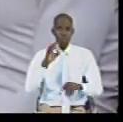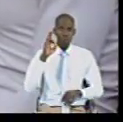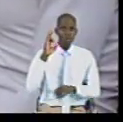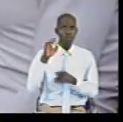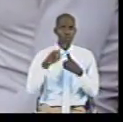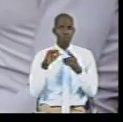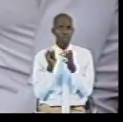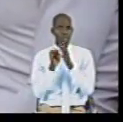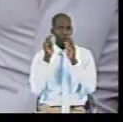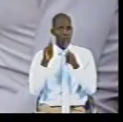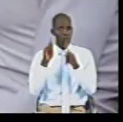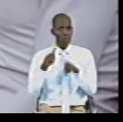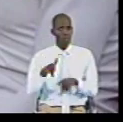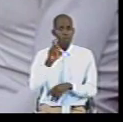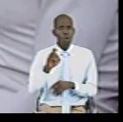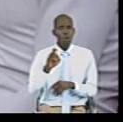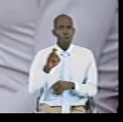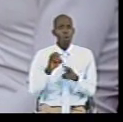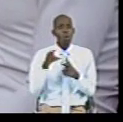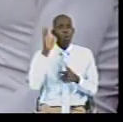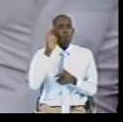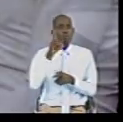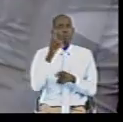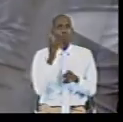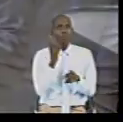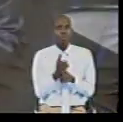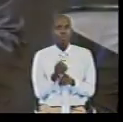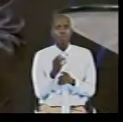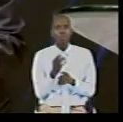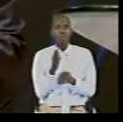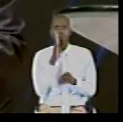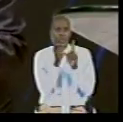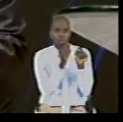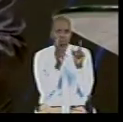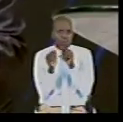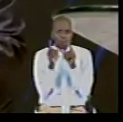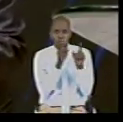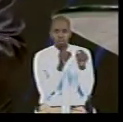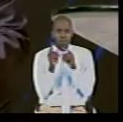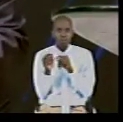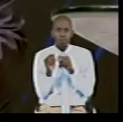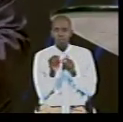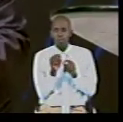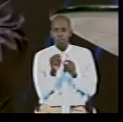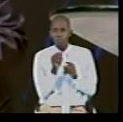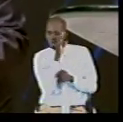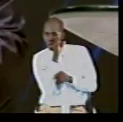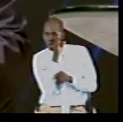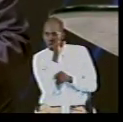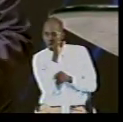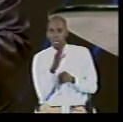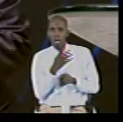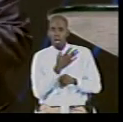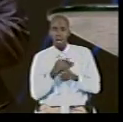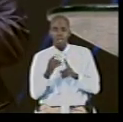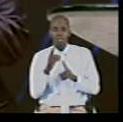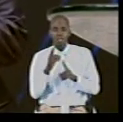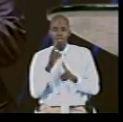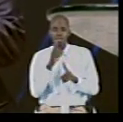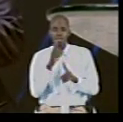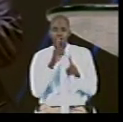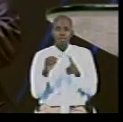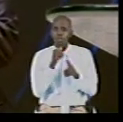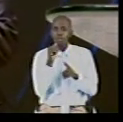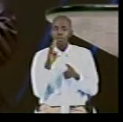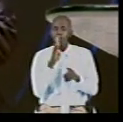you be gossiping, talking under your voice, and putting everything under the